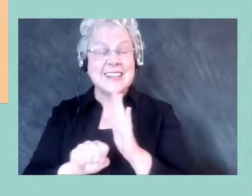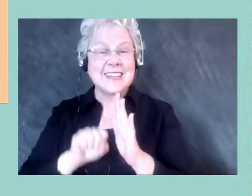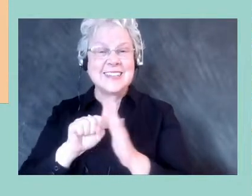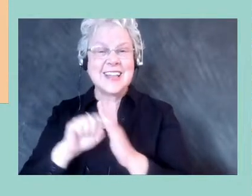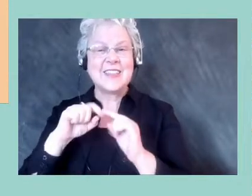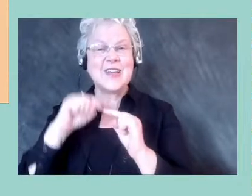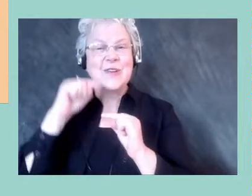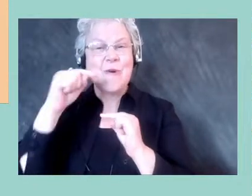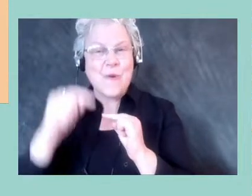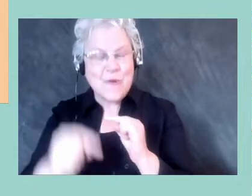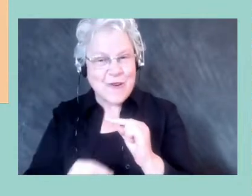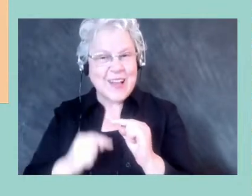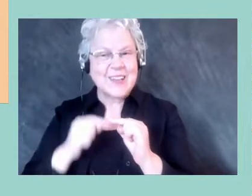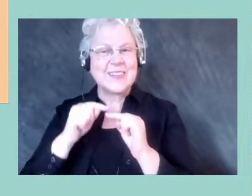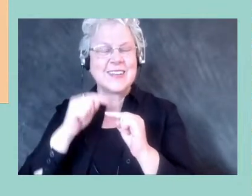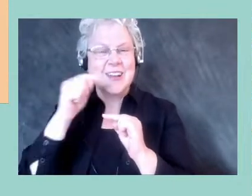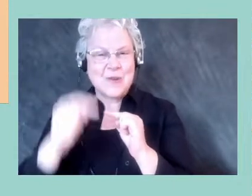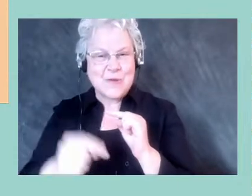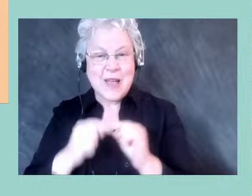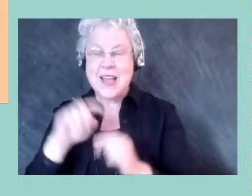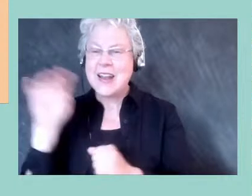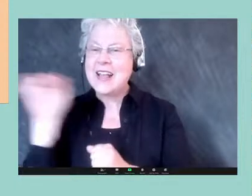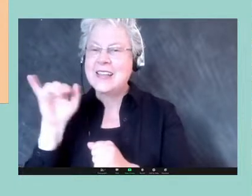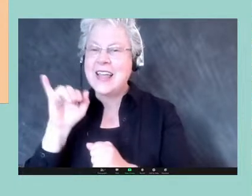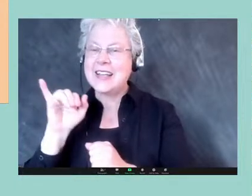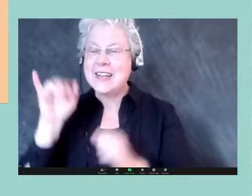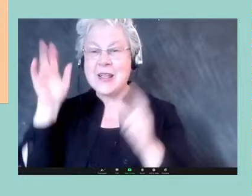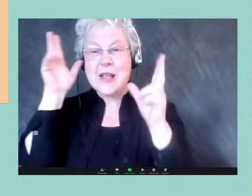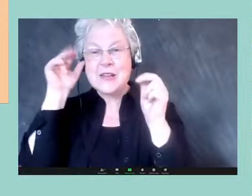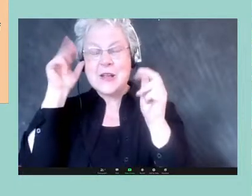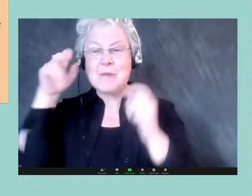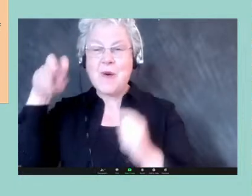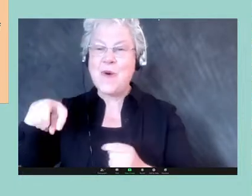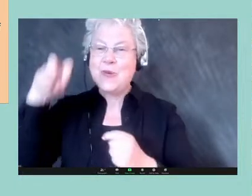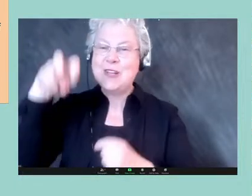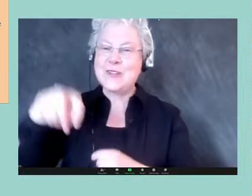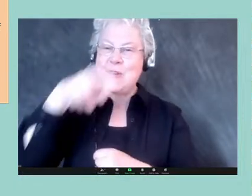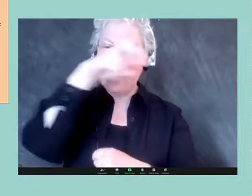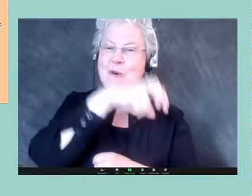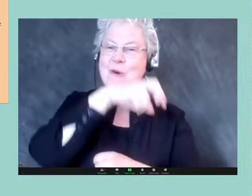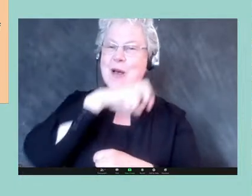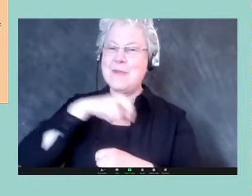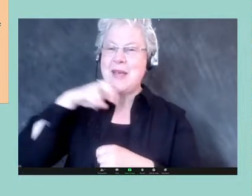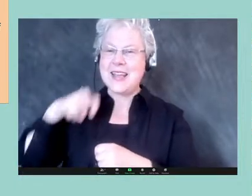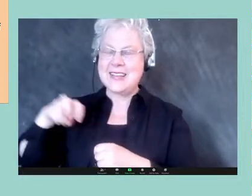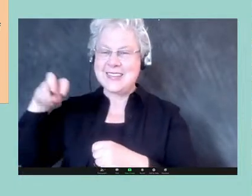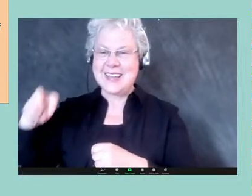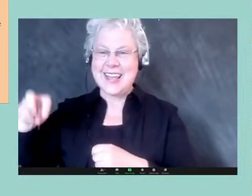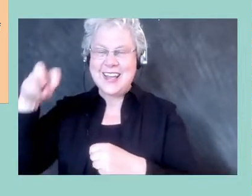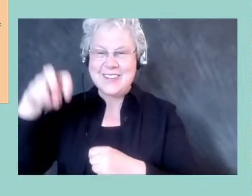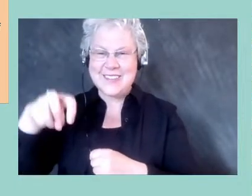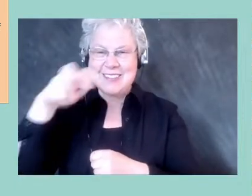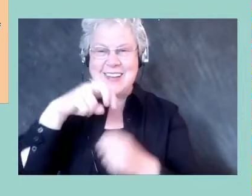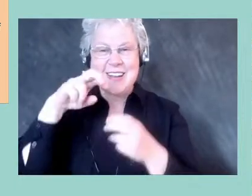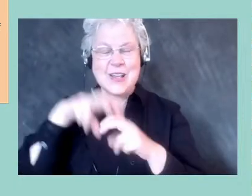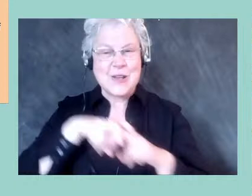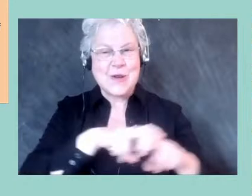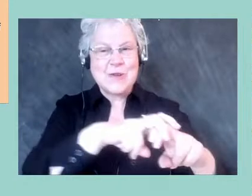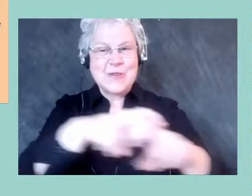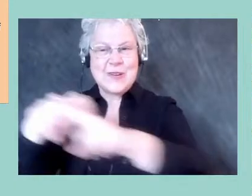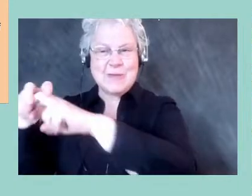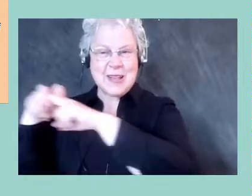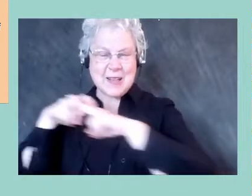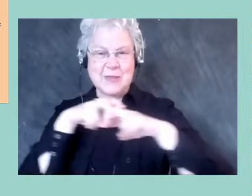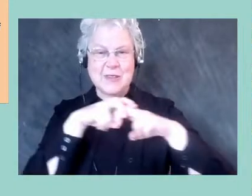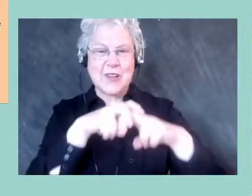And the seasons, they go round and round, and the painted ponies go up and